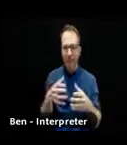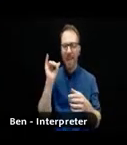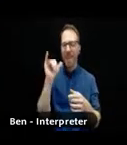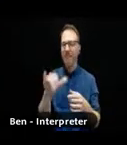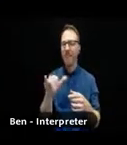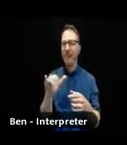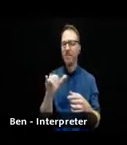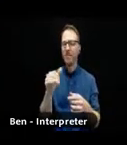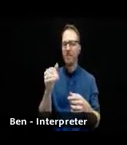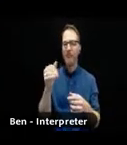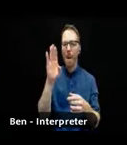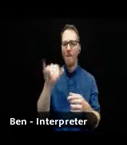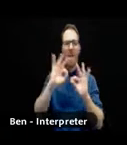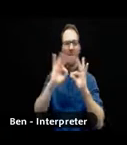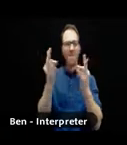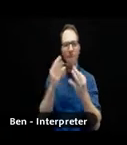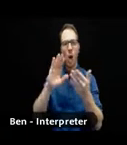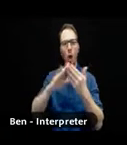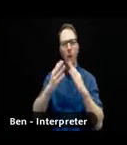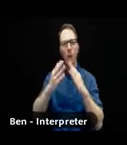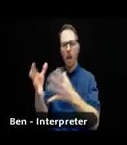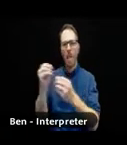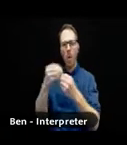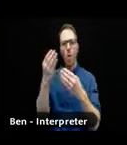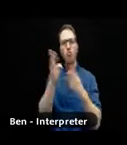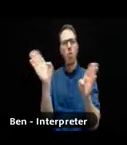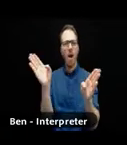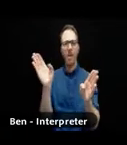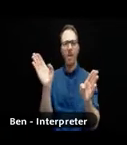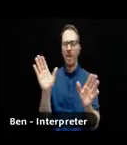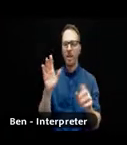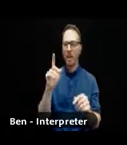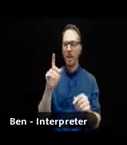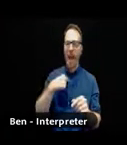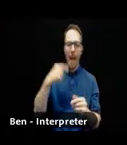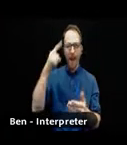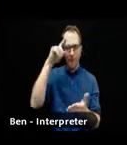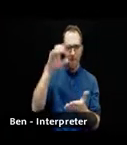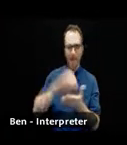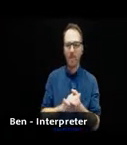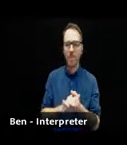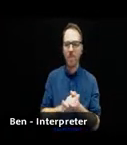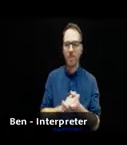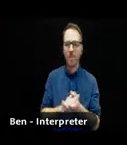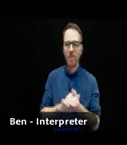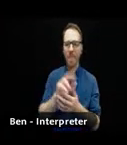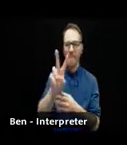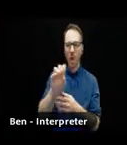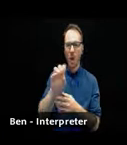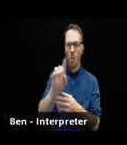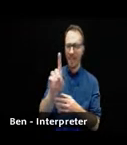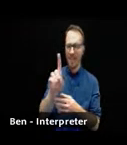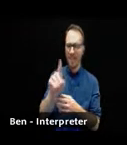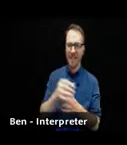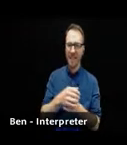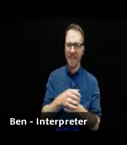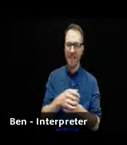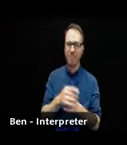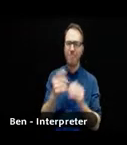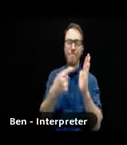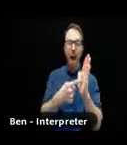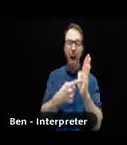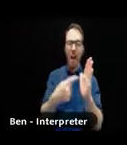by the family and community more broadly. So to that end, I think that VOD is a model that